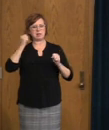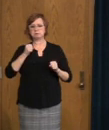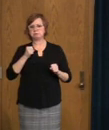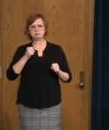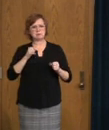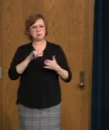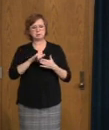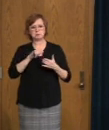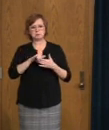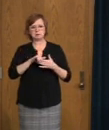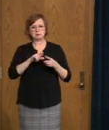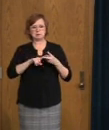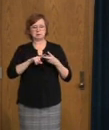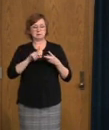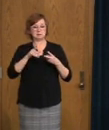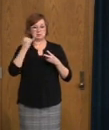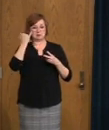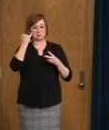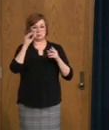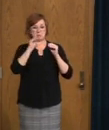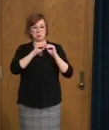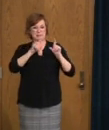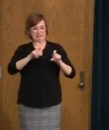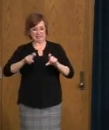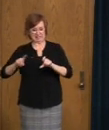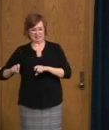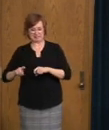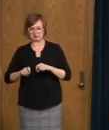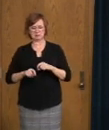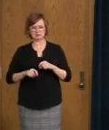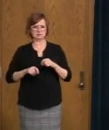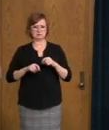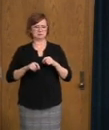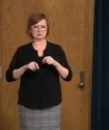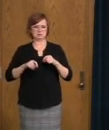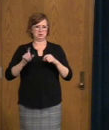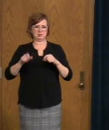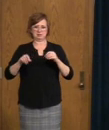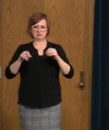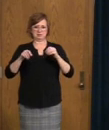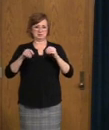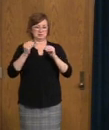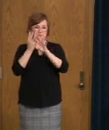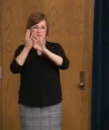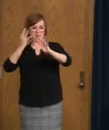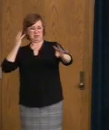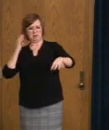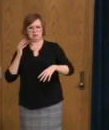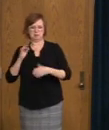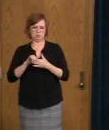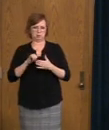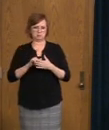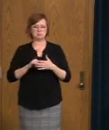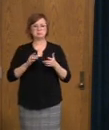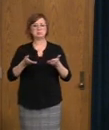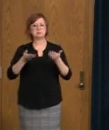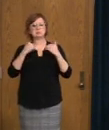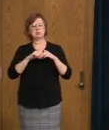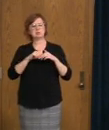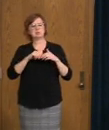without extraordinary efforts. And we cannot deliver some of the added measures that we're working on to save lives, one of them being